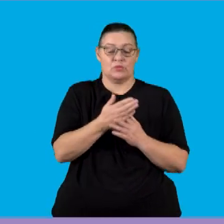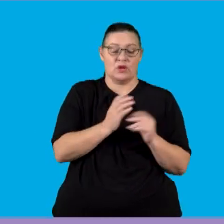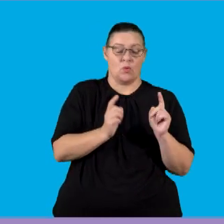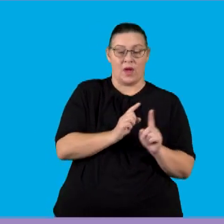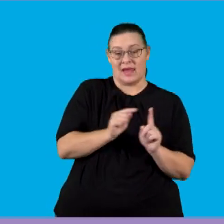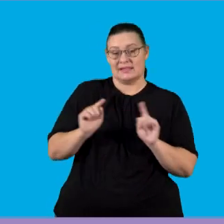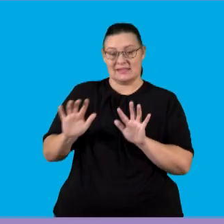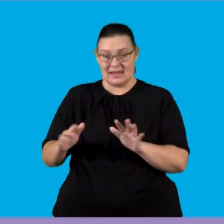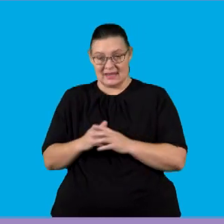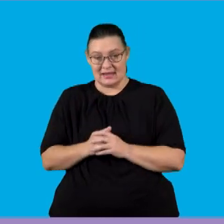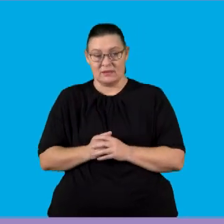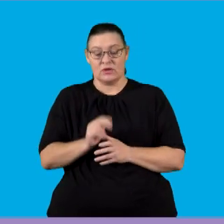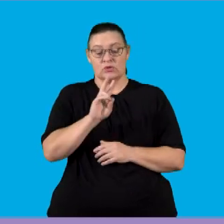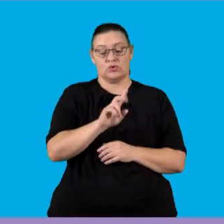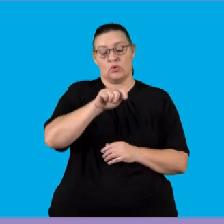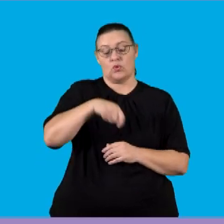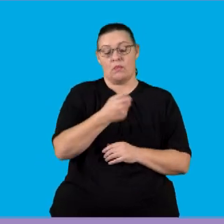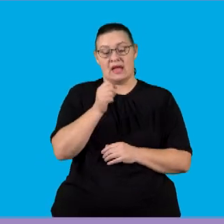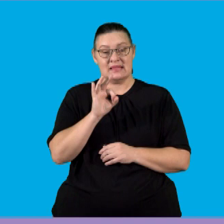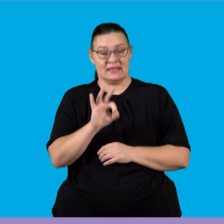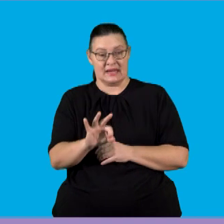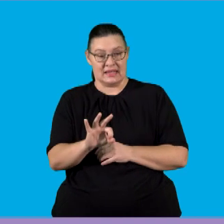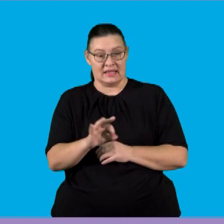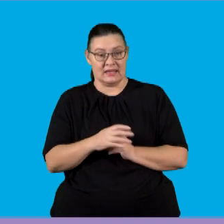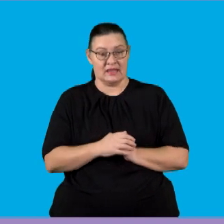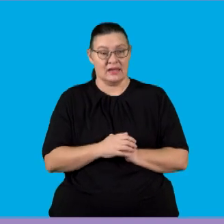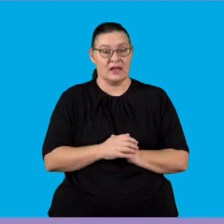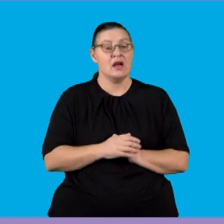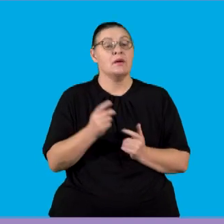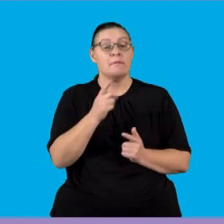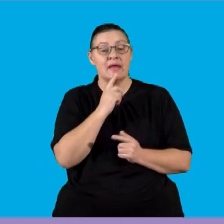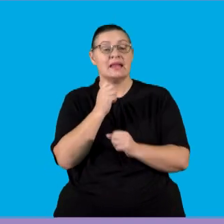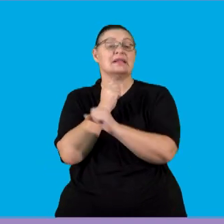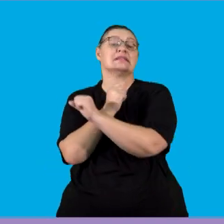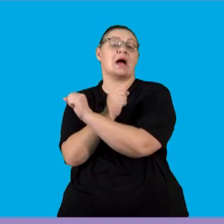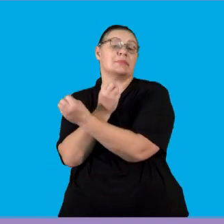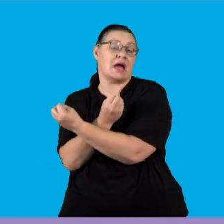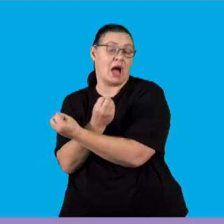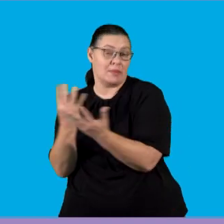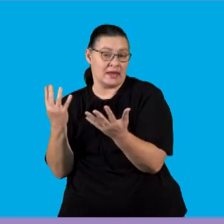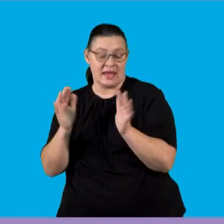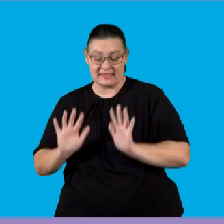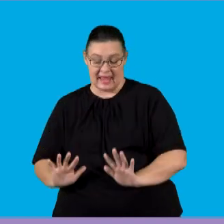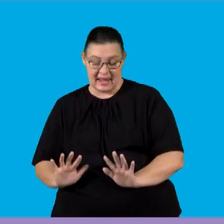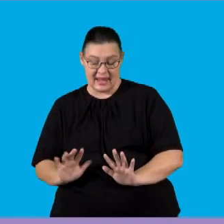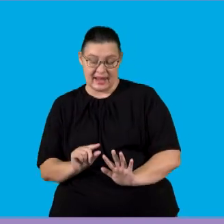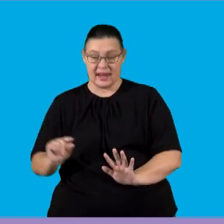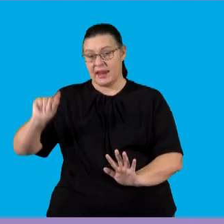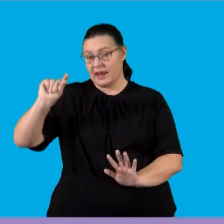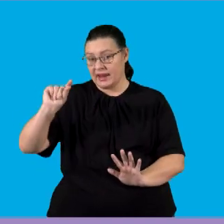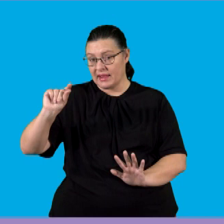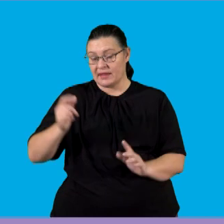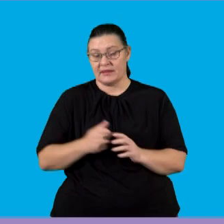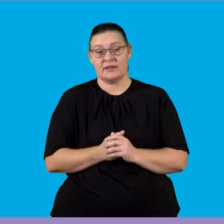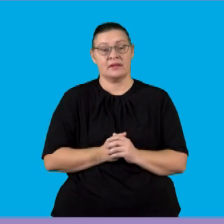1 and 10. So that is going to be 2,3, and this is going to be multiplied by a power of